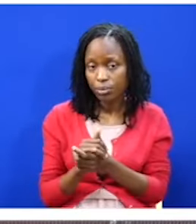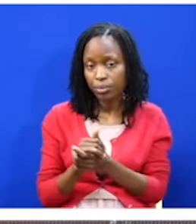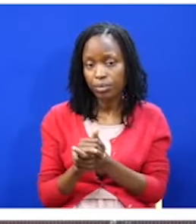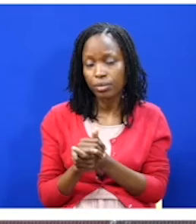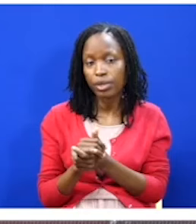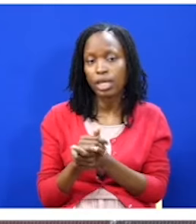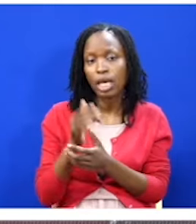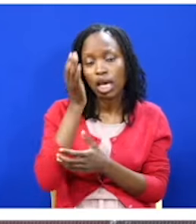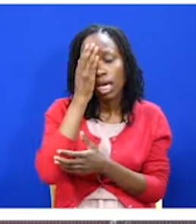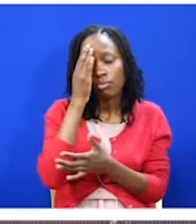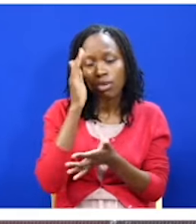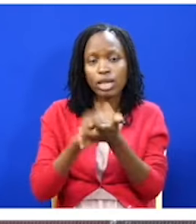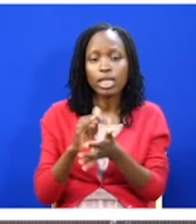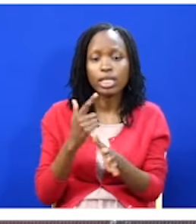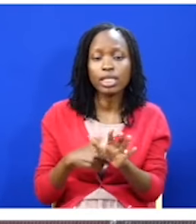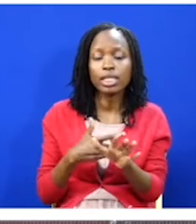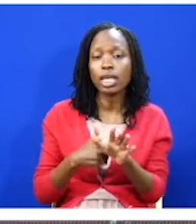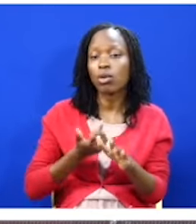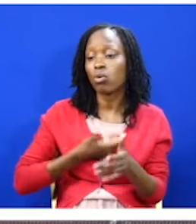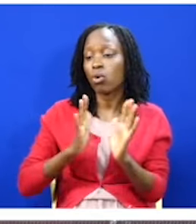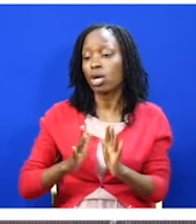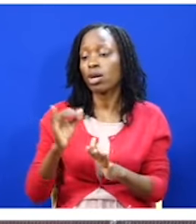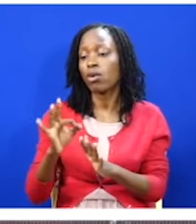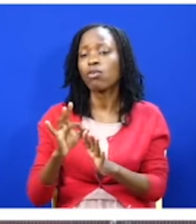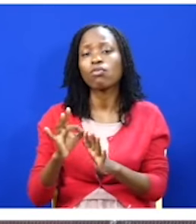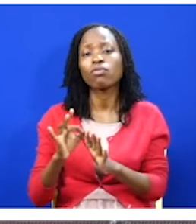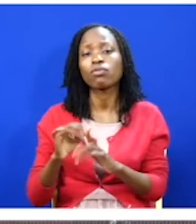In Israel at the time, an owner of a field would allow